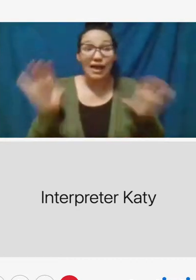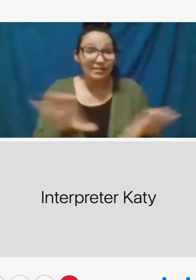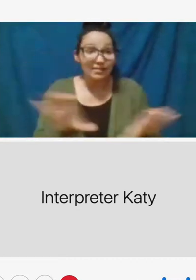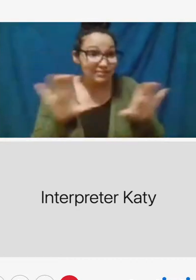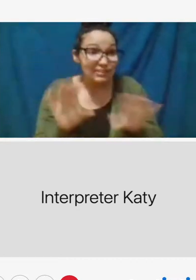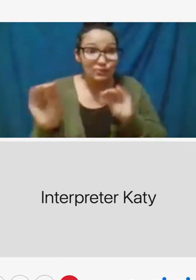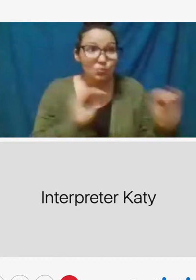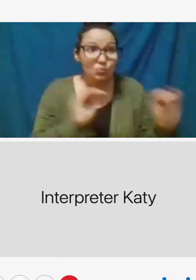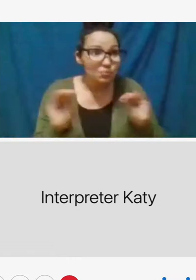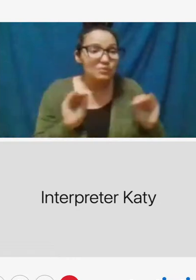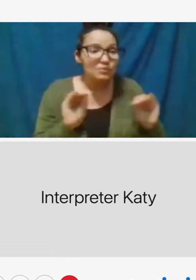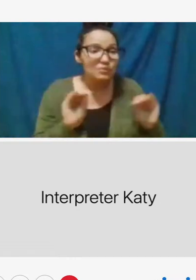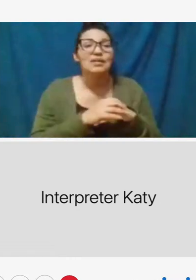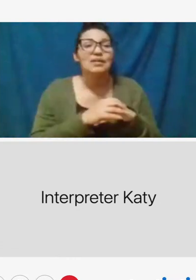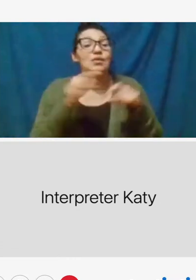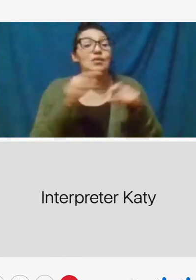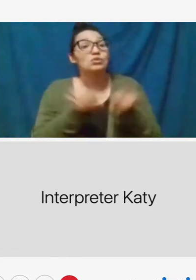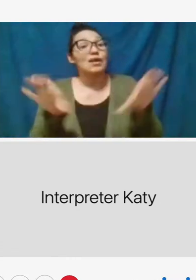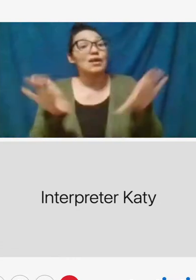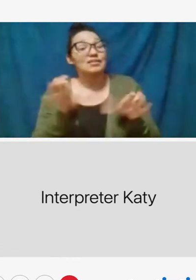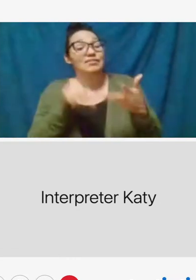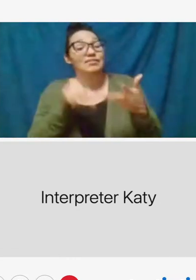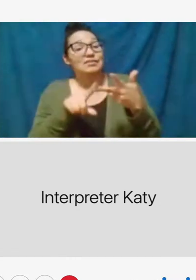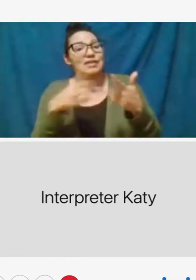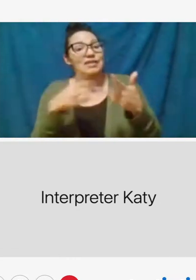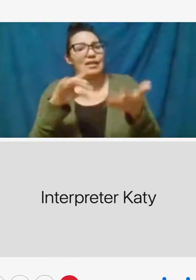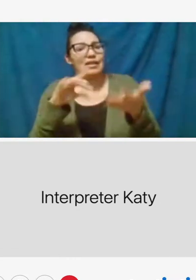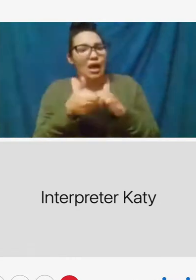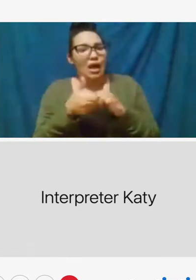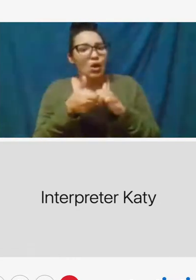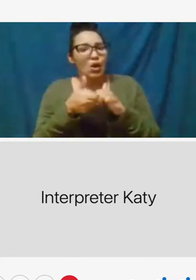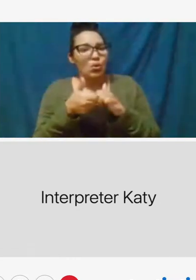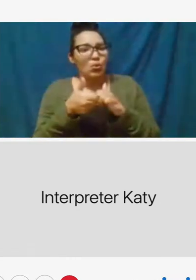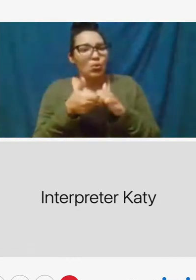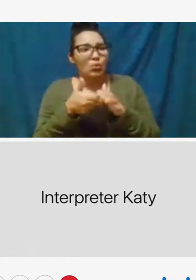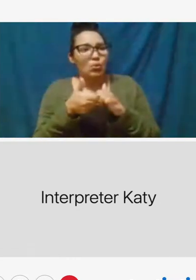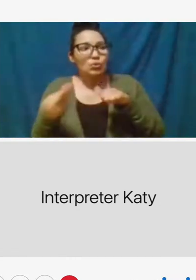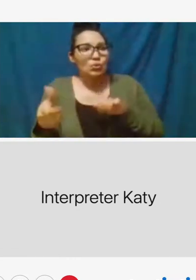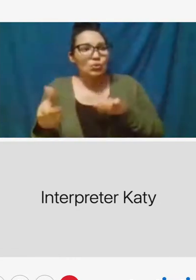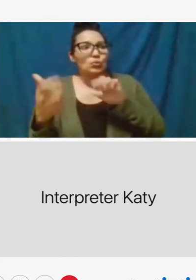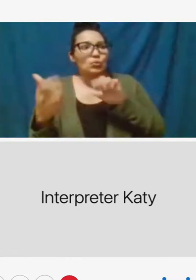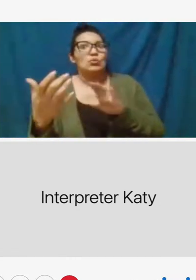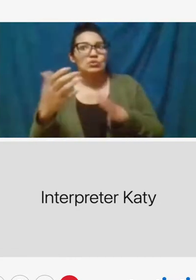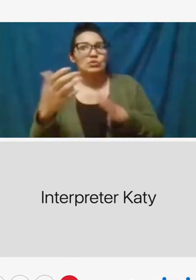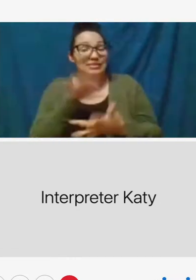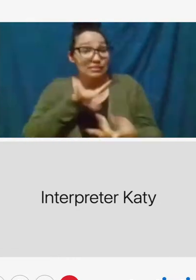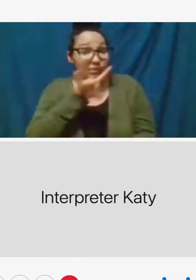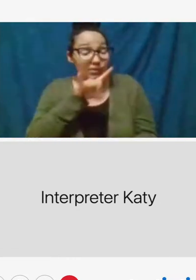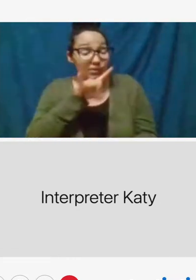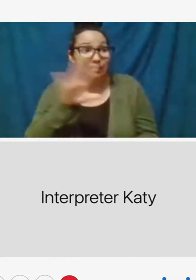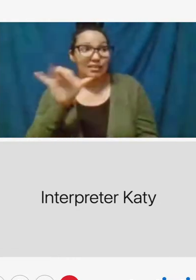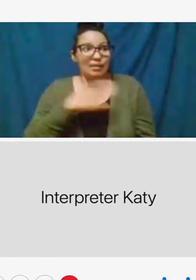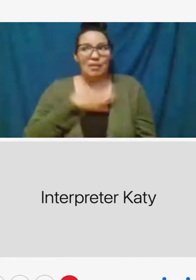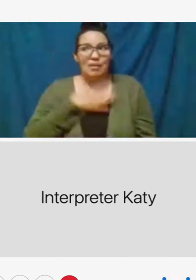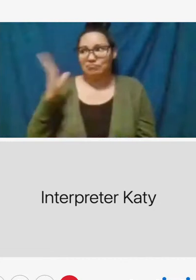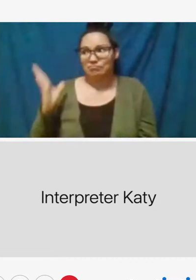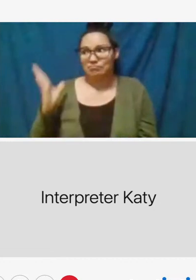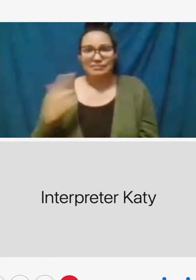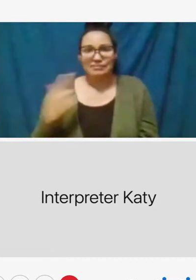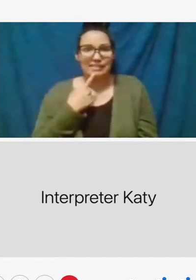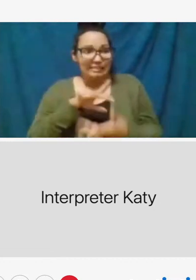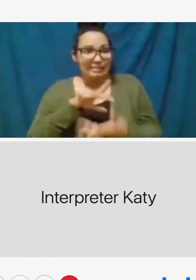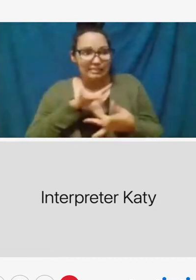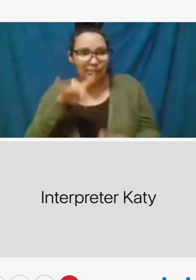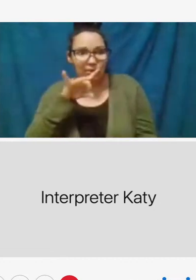also in activities I I like the way you address your the spirit like like our my colleague said spirit and also